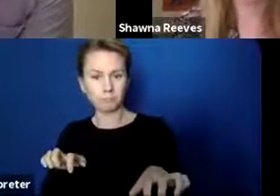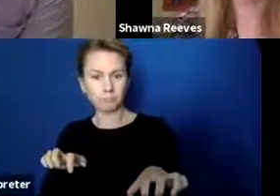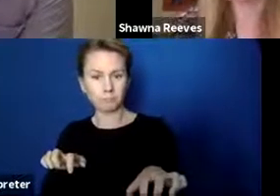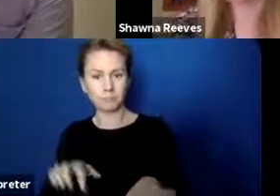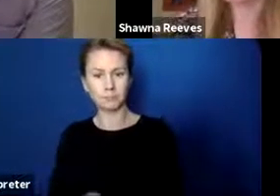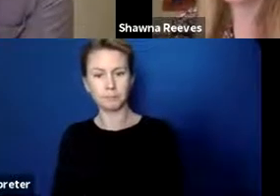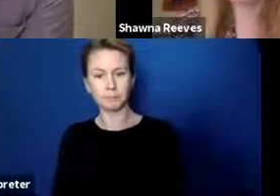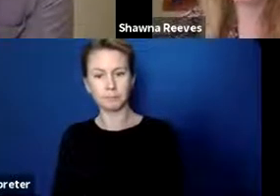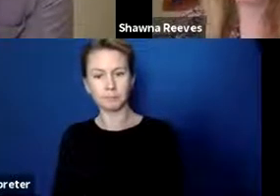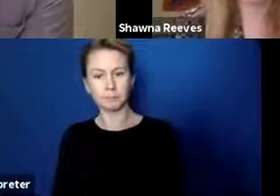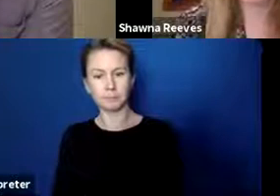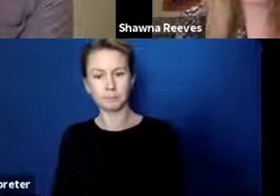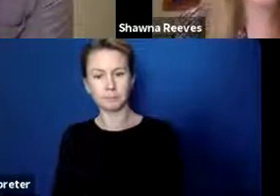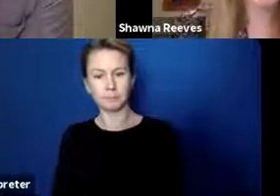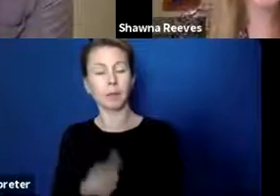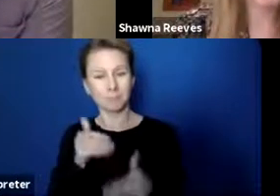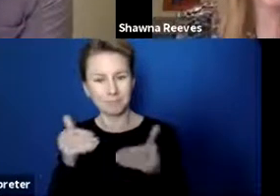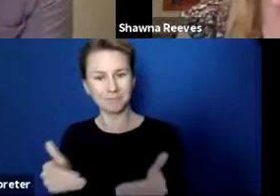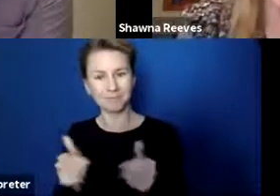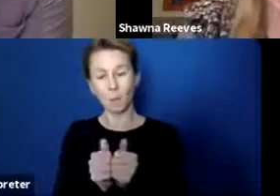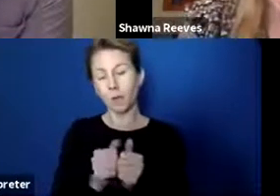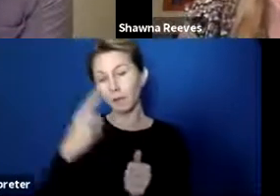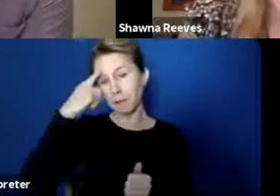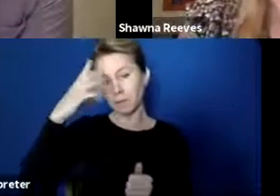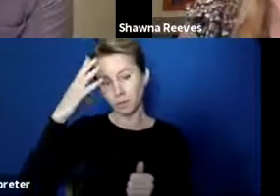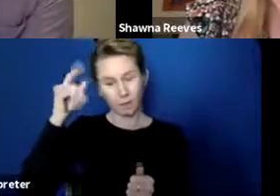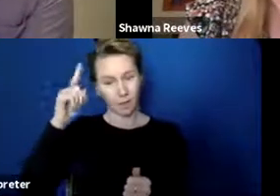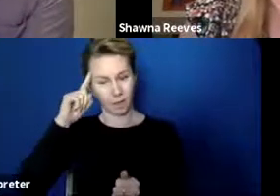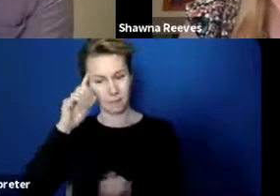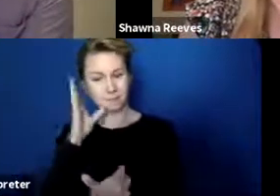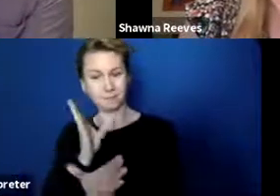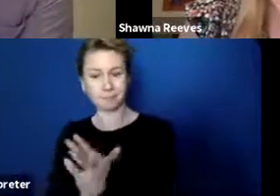going on inside the minds and hearts of the residents.